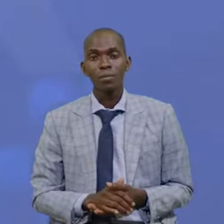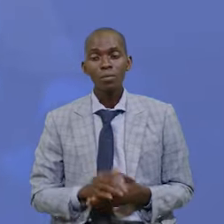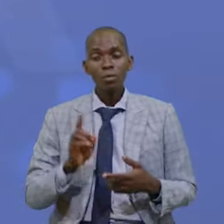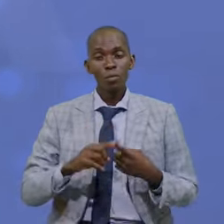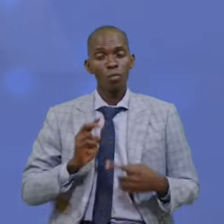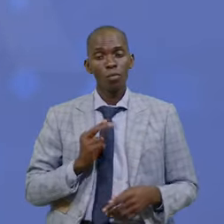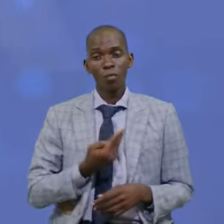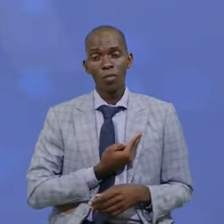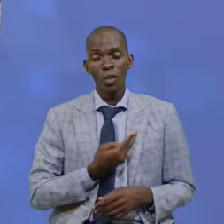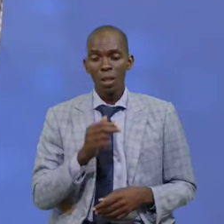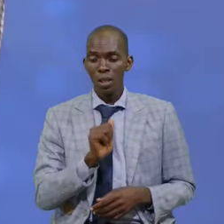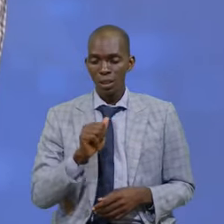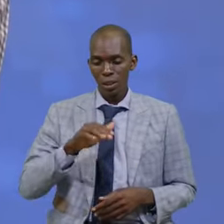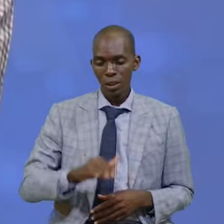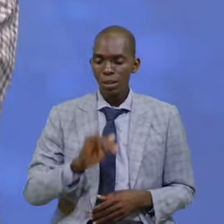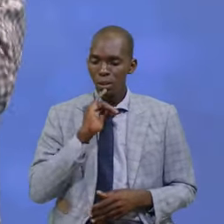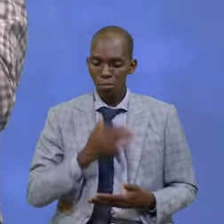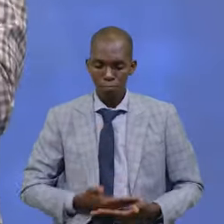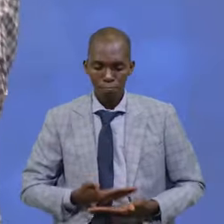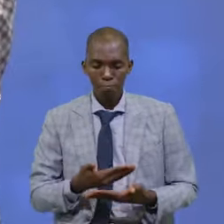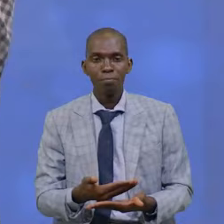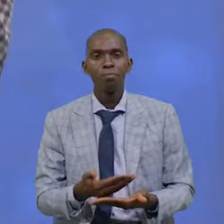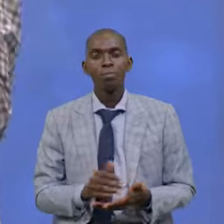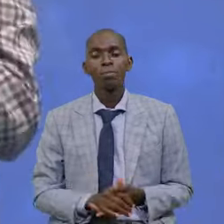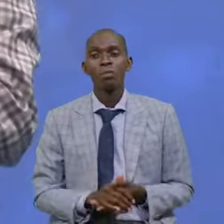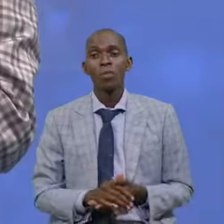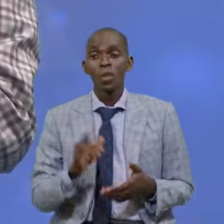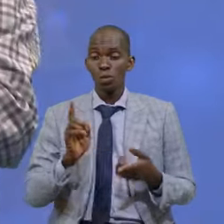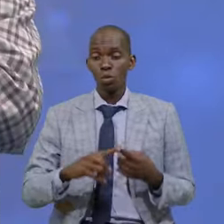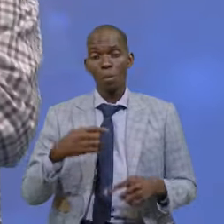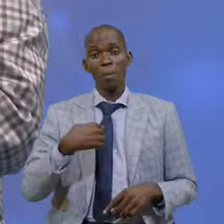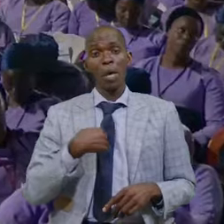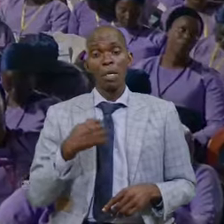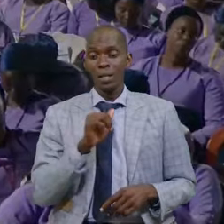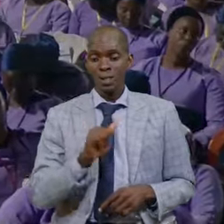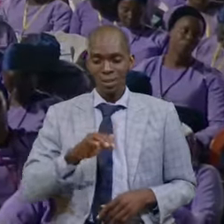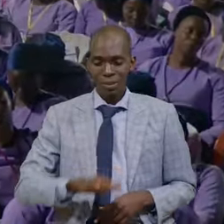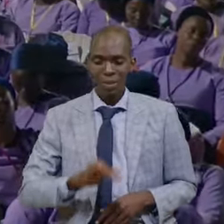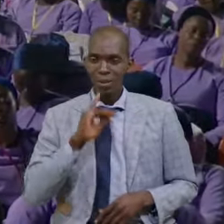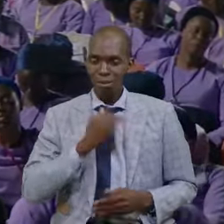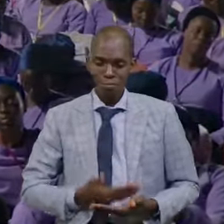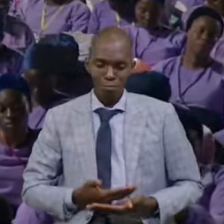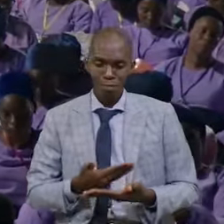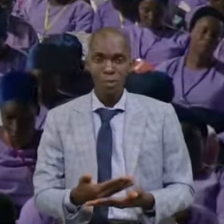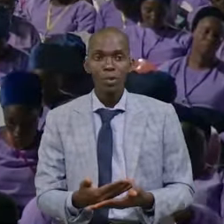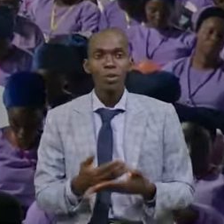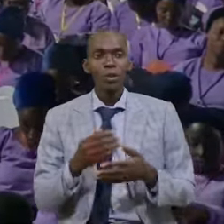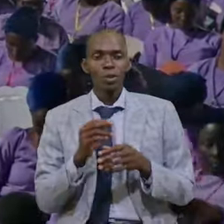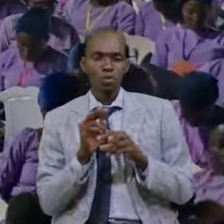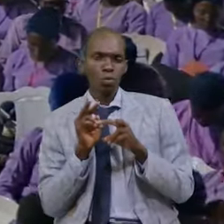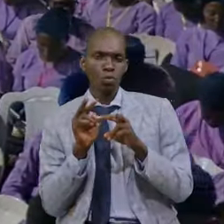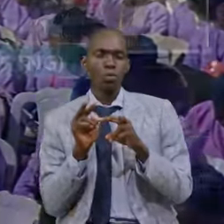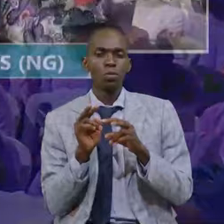a child is born. Unto me a child is born. Look